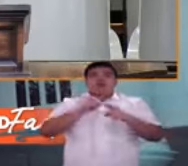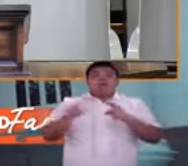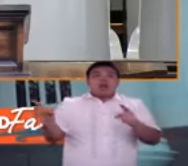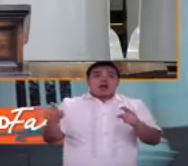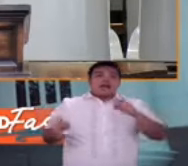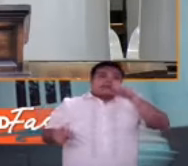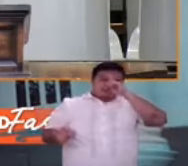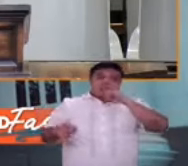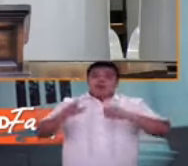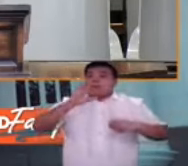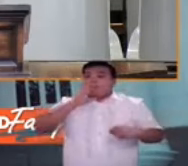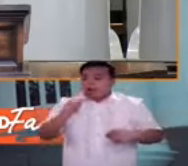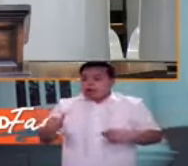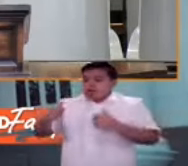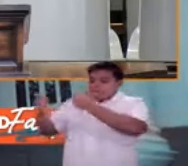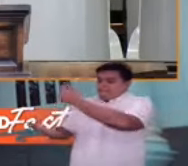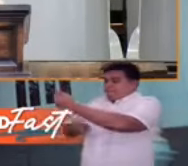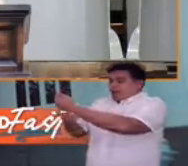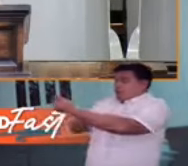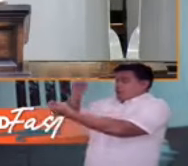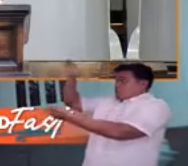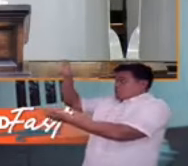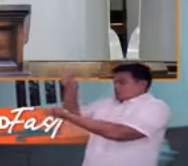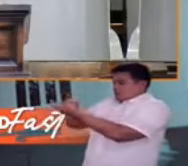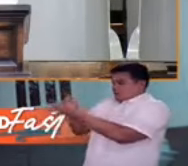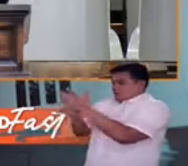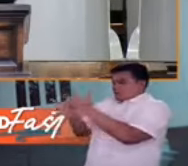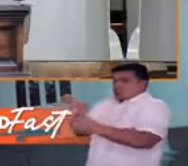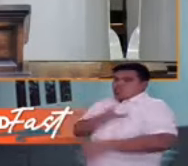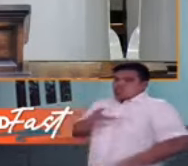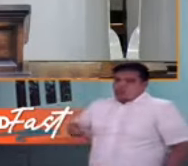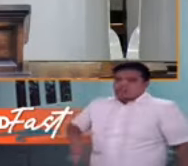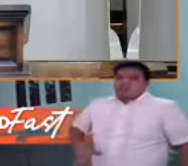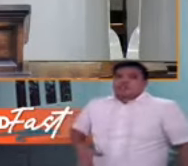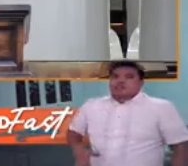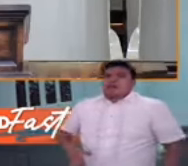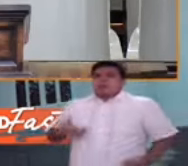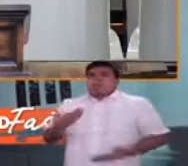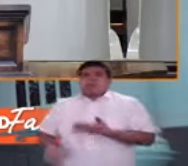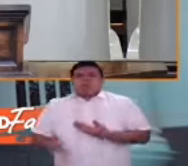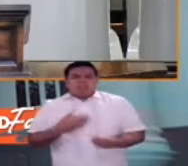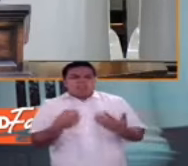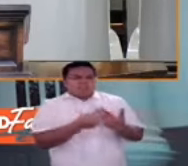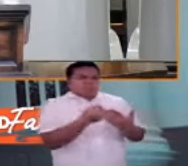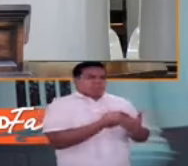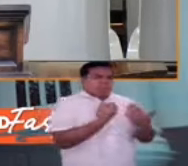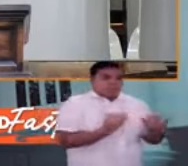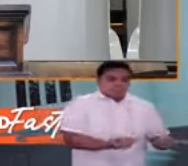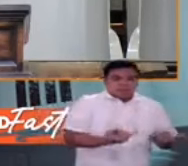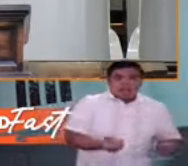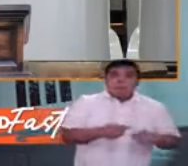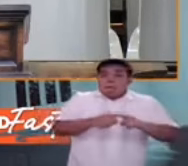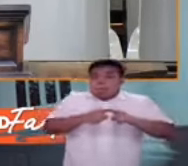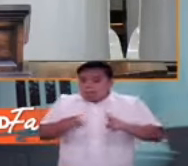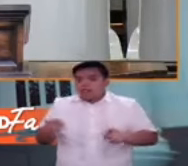It is by following the precepts of the Word of God. You may be a simple person today, but if